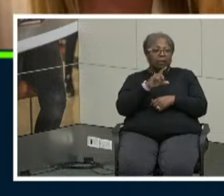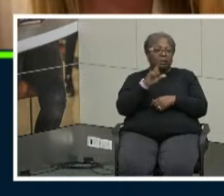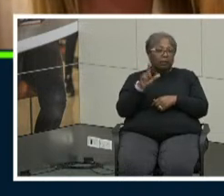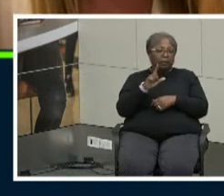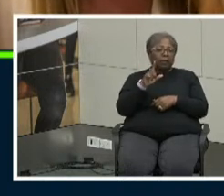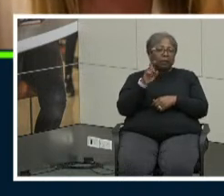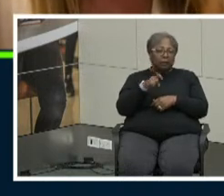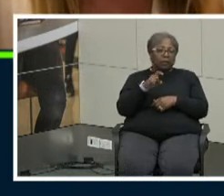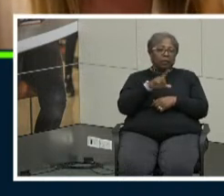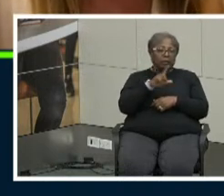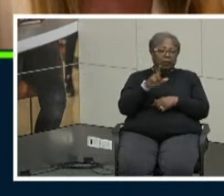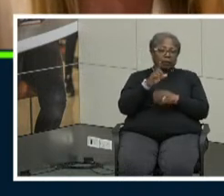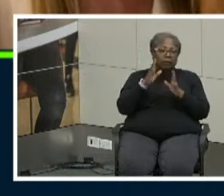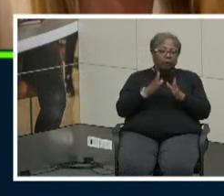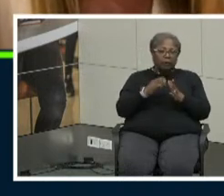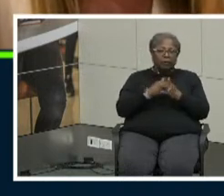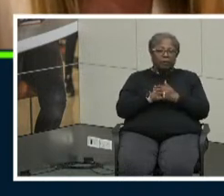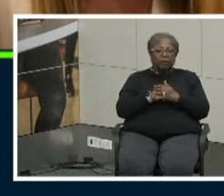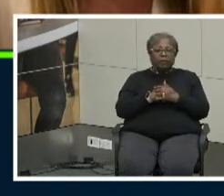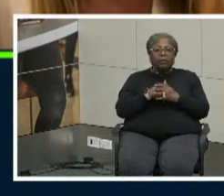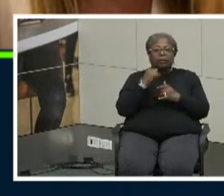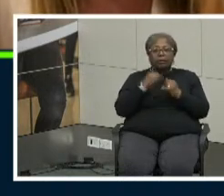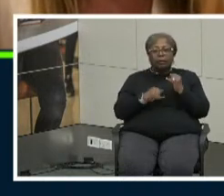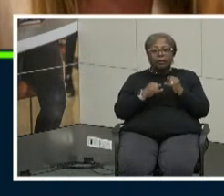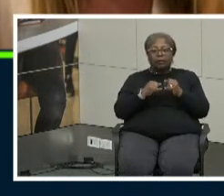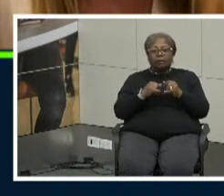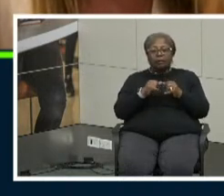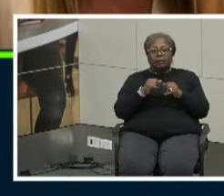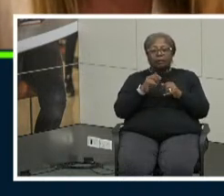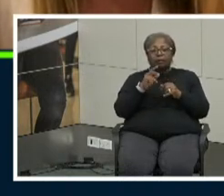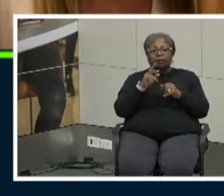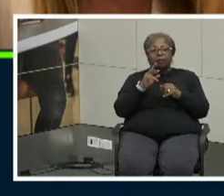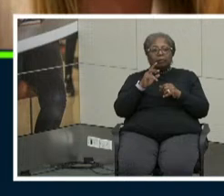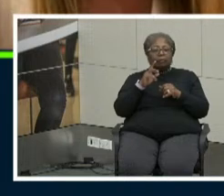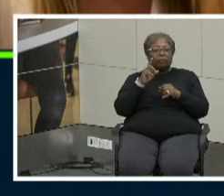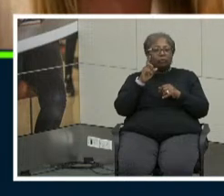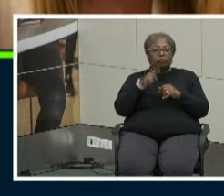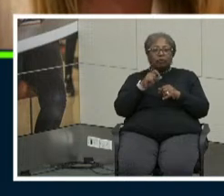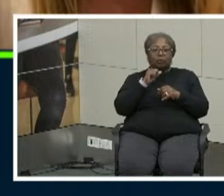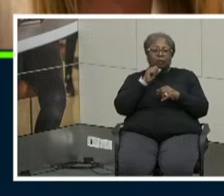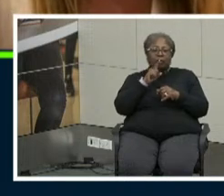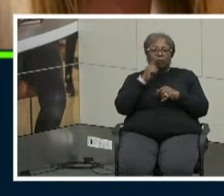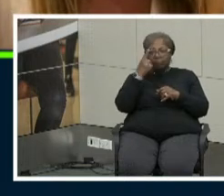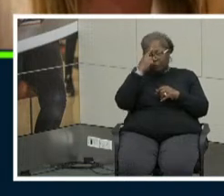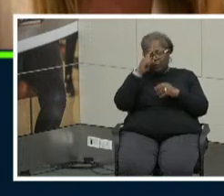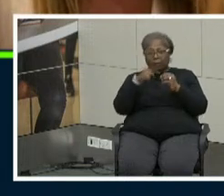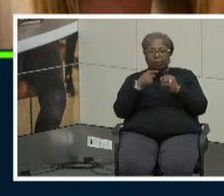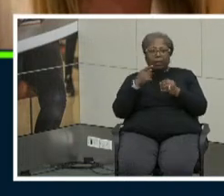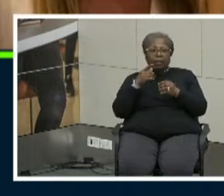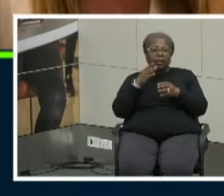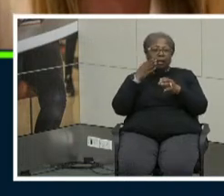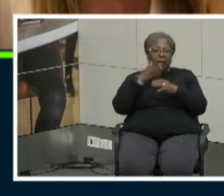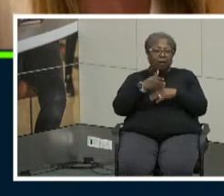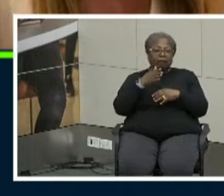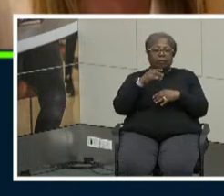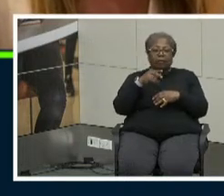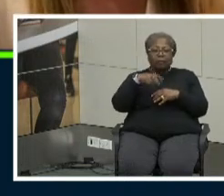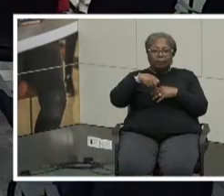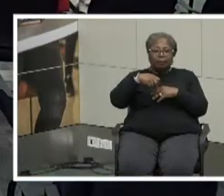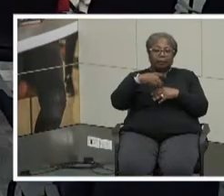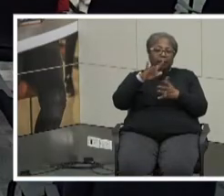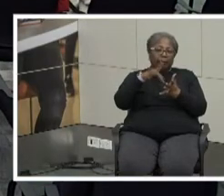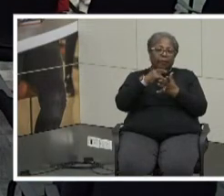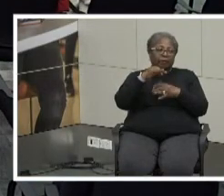libraries need Librarians lastly stakeholder input should not be an afterthought in the middle of the night thank